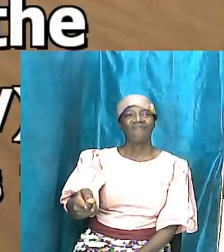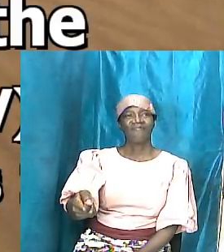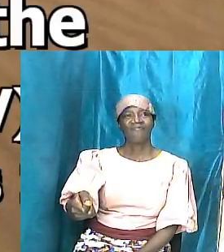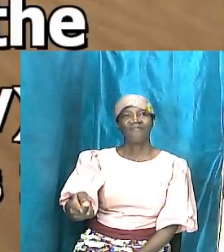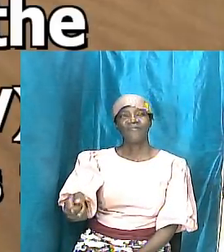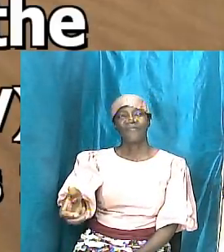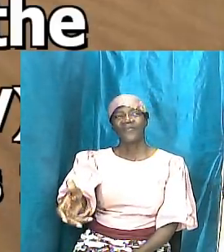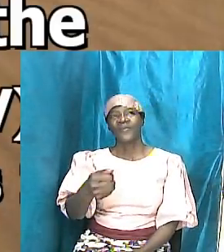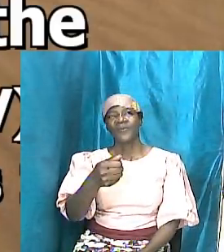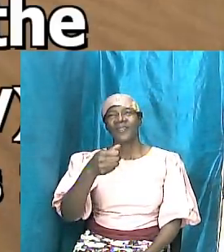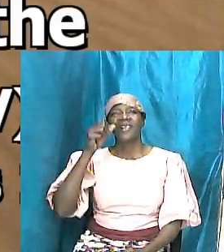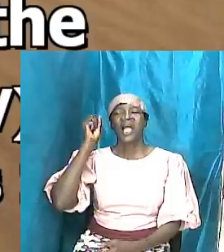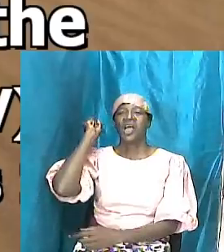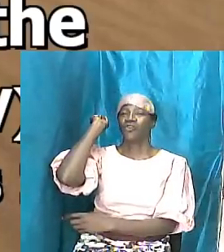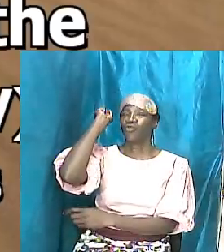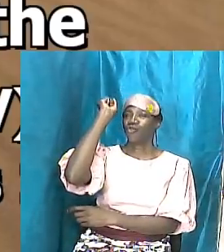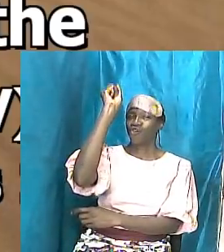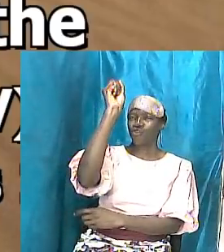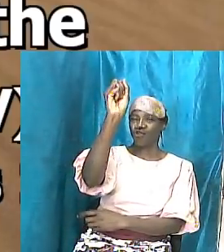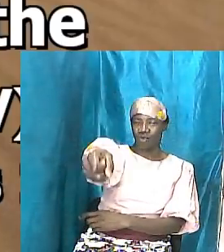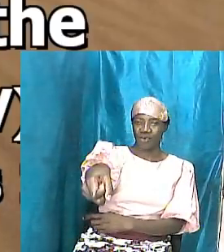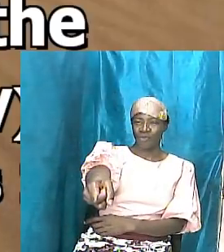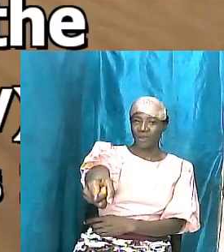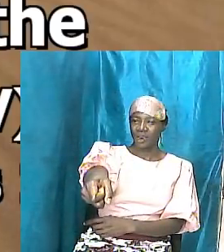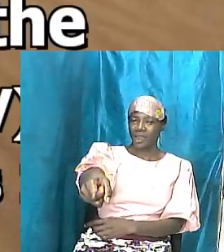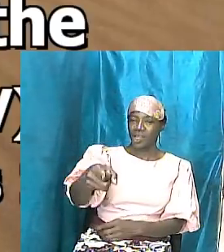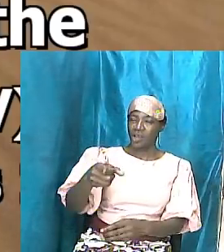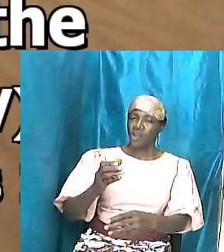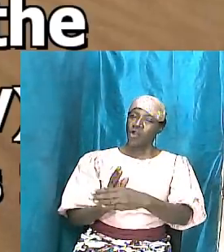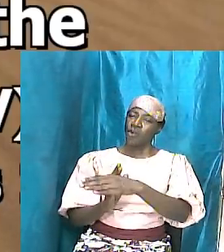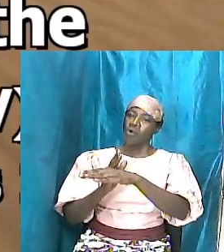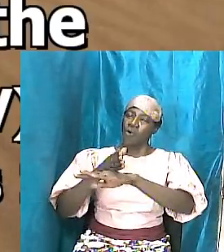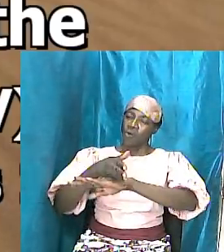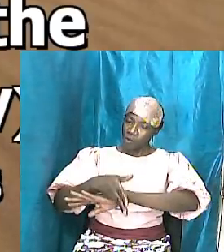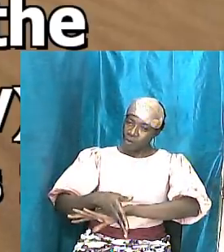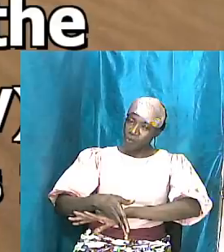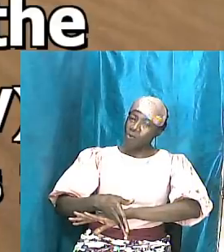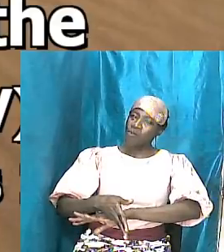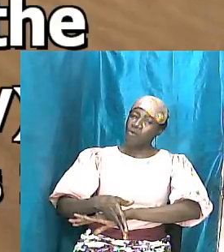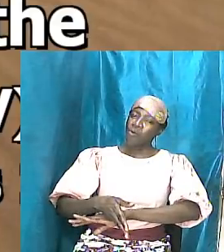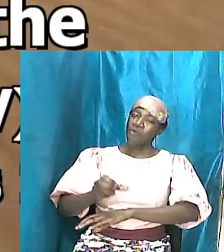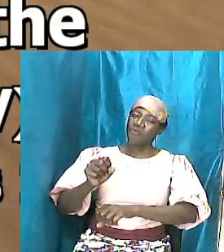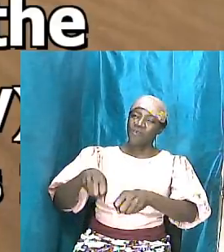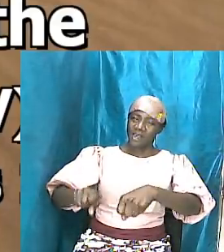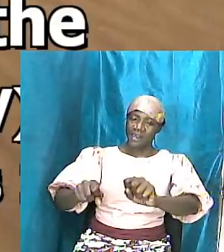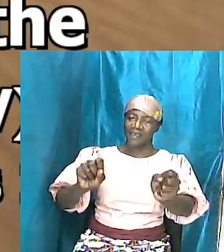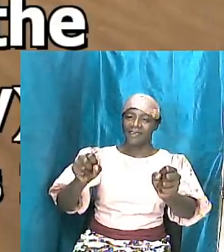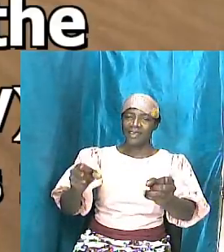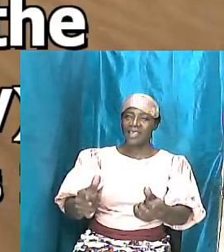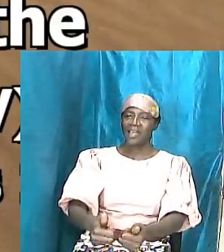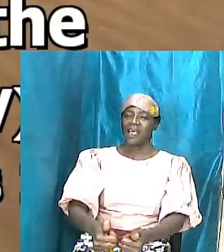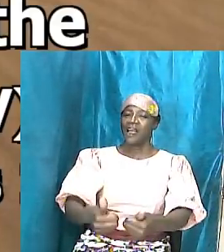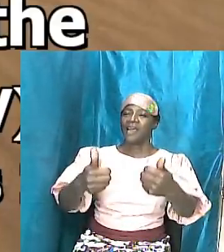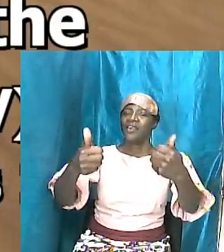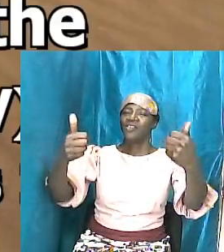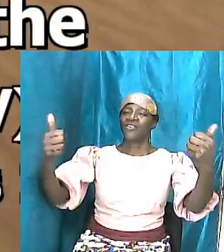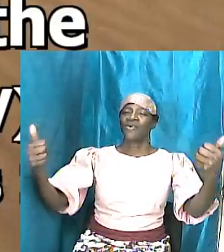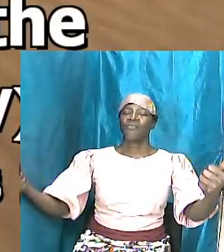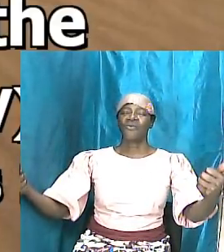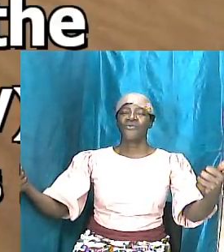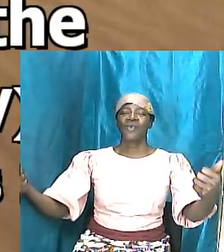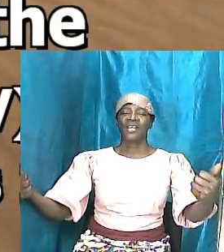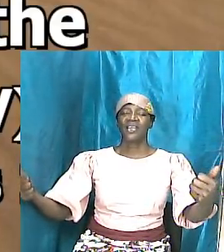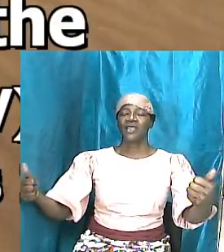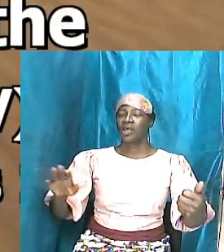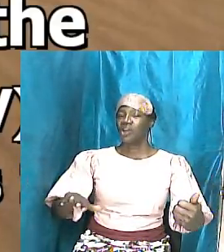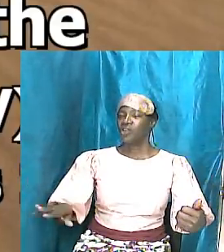And stretch out thine hand over the sea, and divide it, and the children of Israel shall